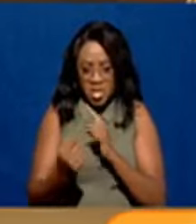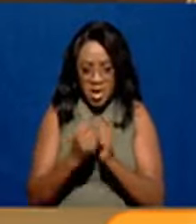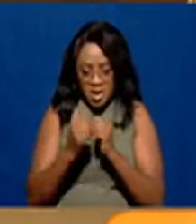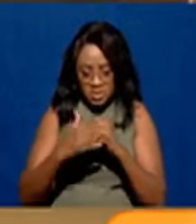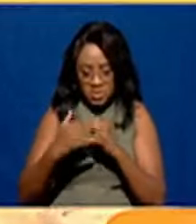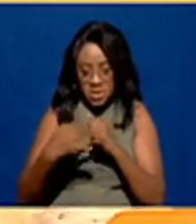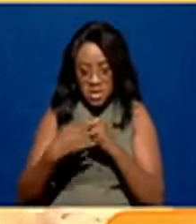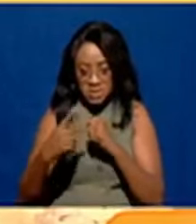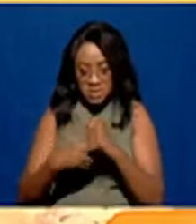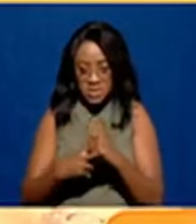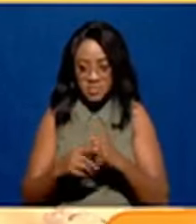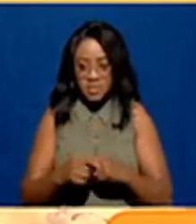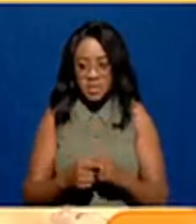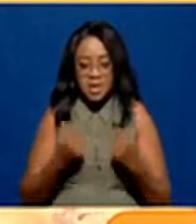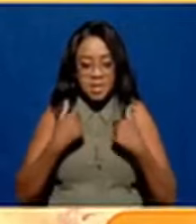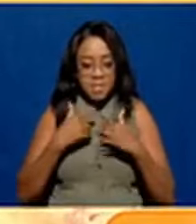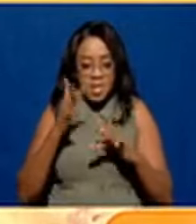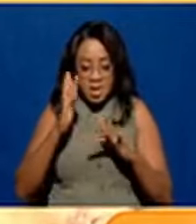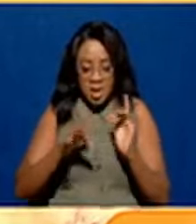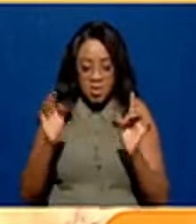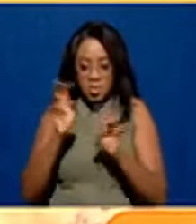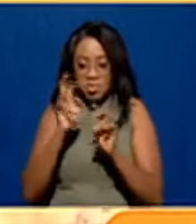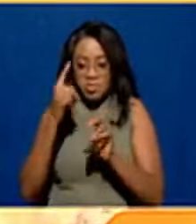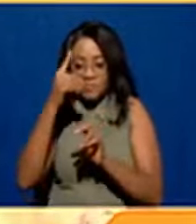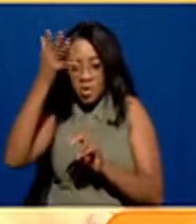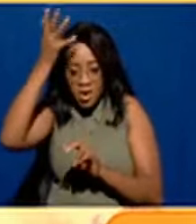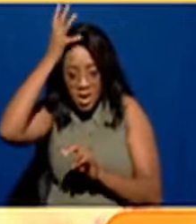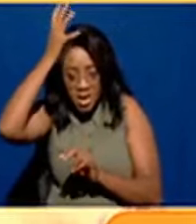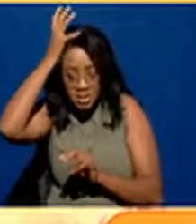him most. I cannot look for an answer because